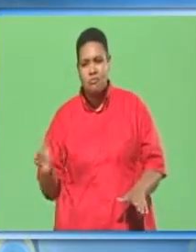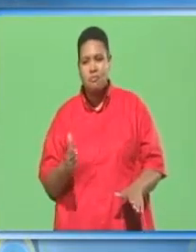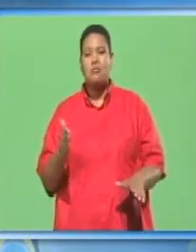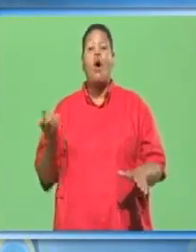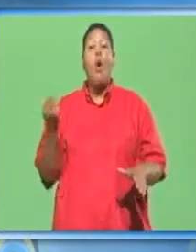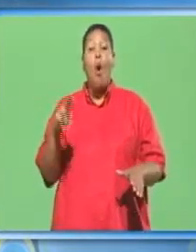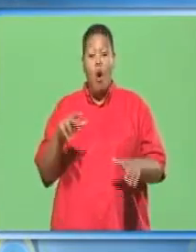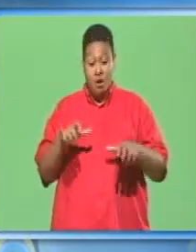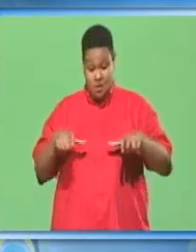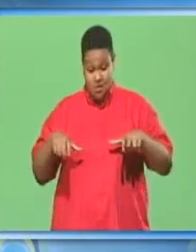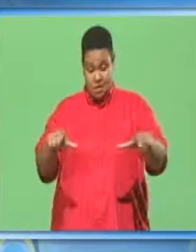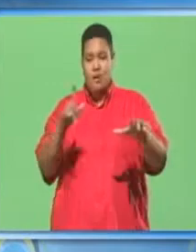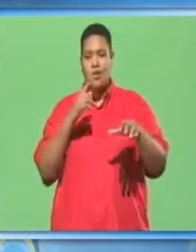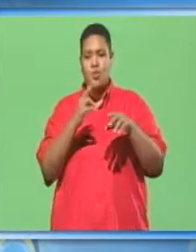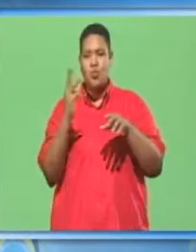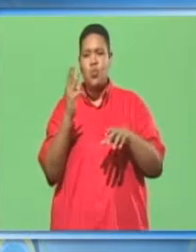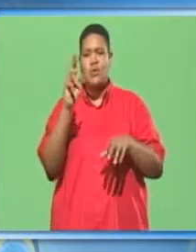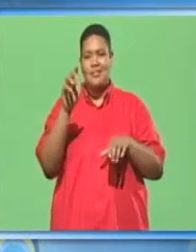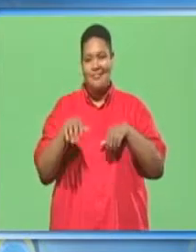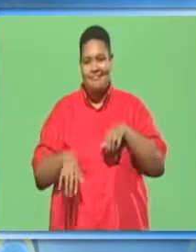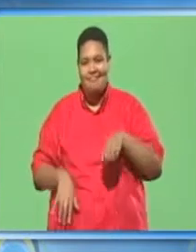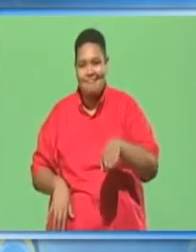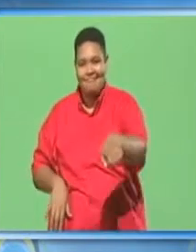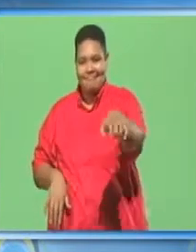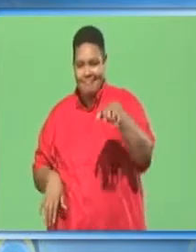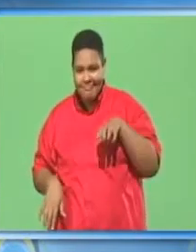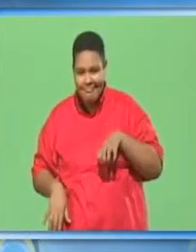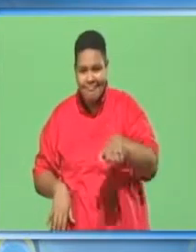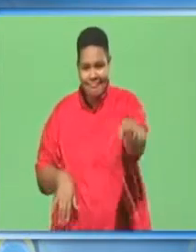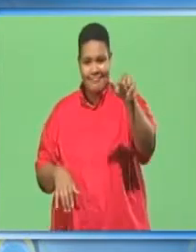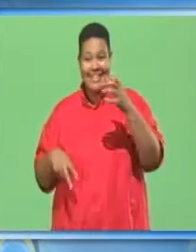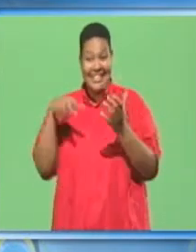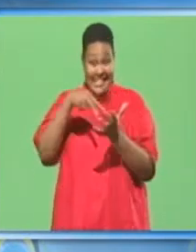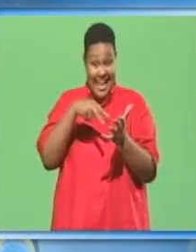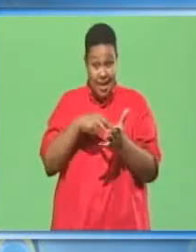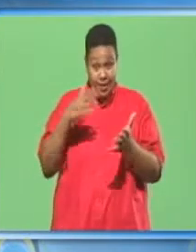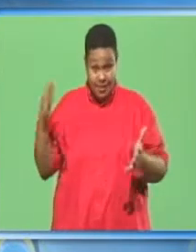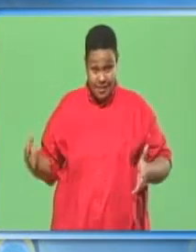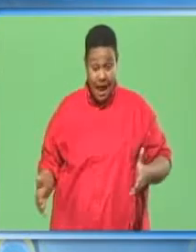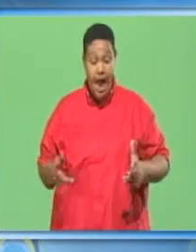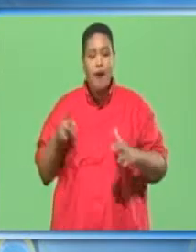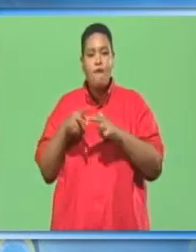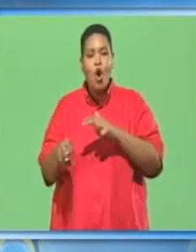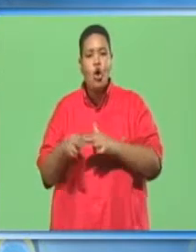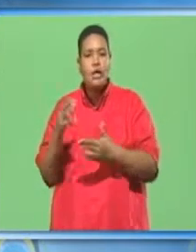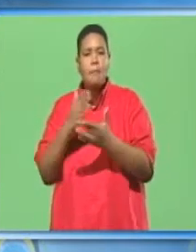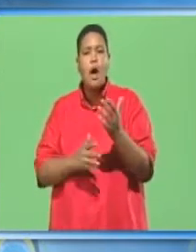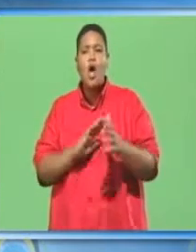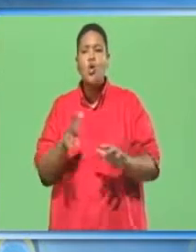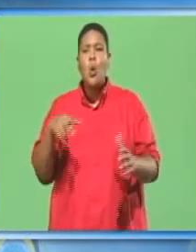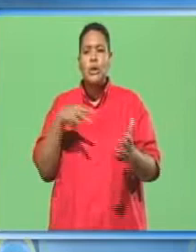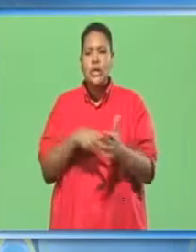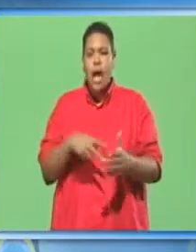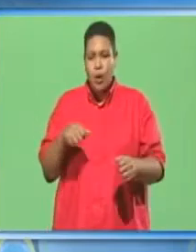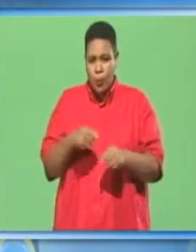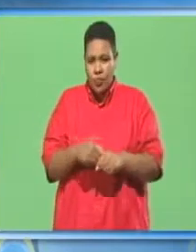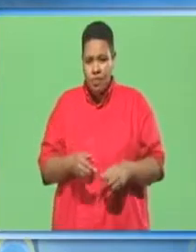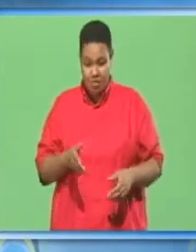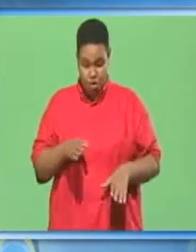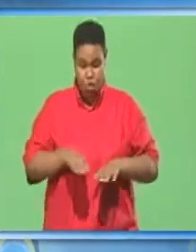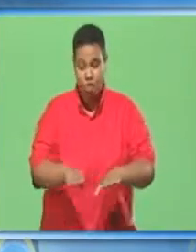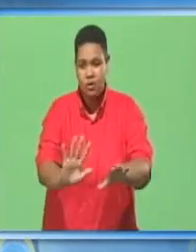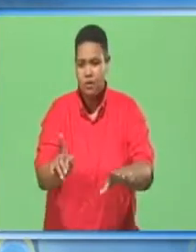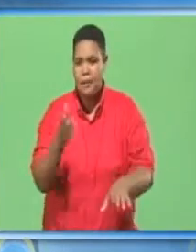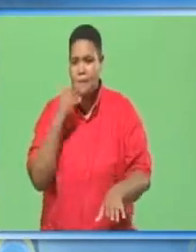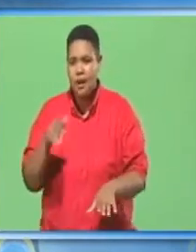timber. Stand to the side of the cutting path. Do not stand in line with it. Normally,